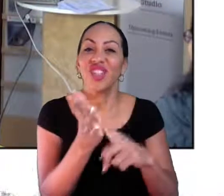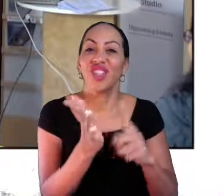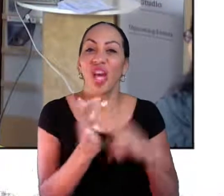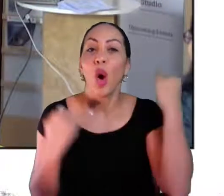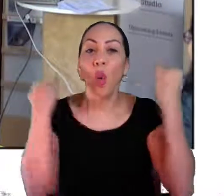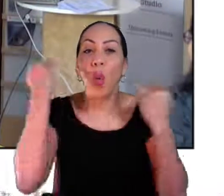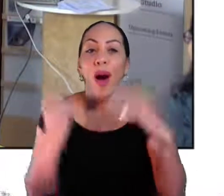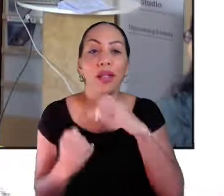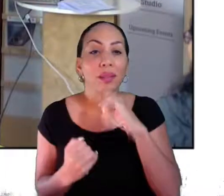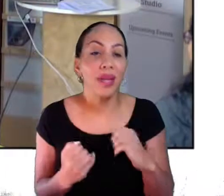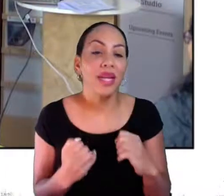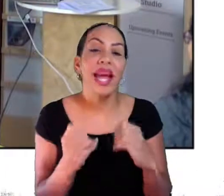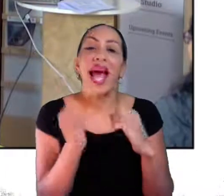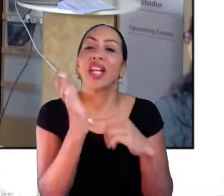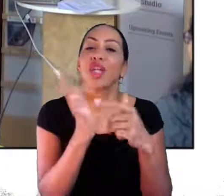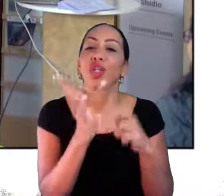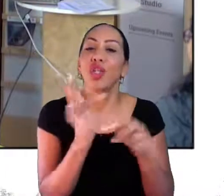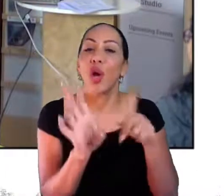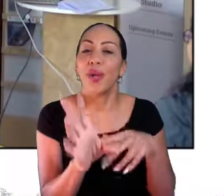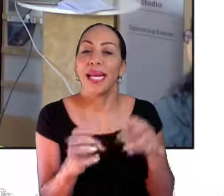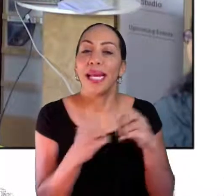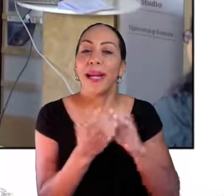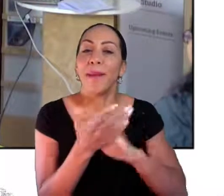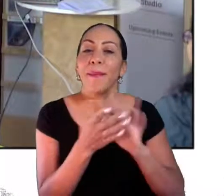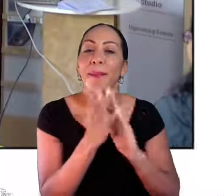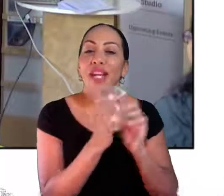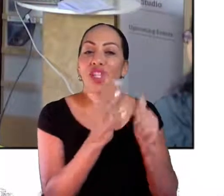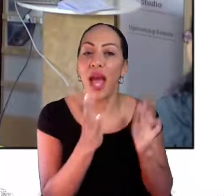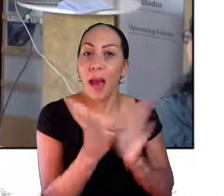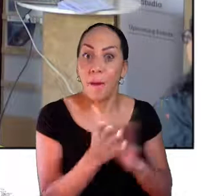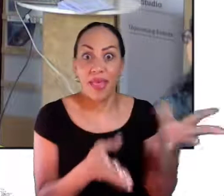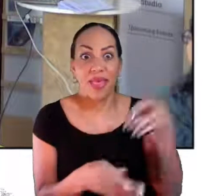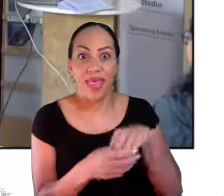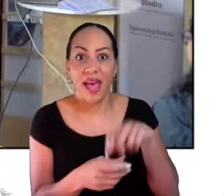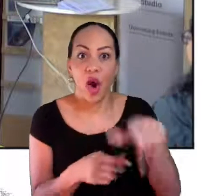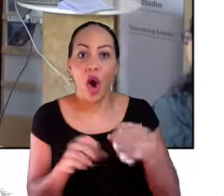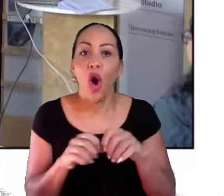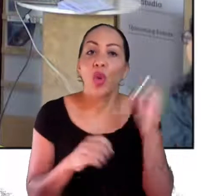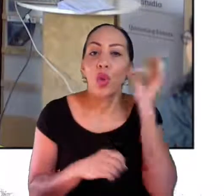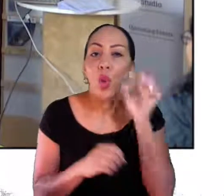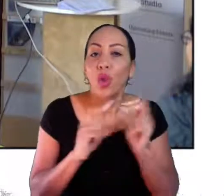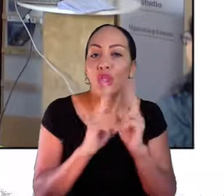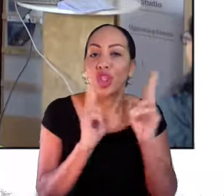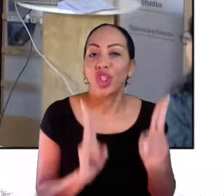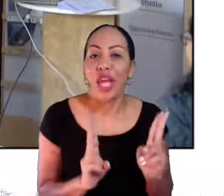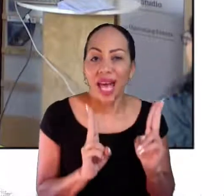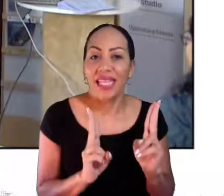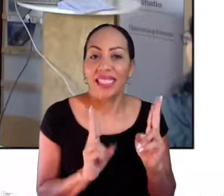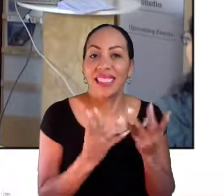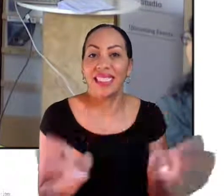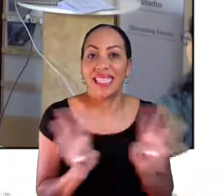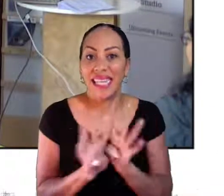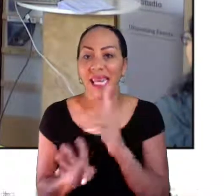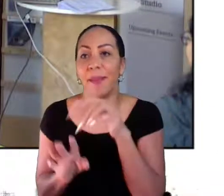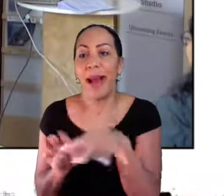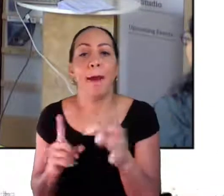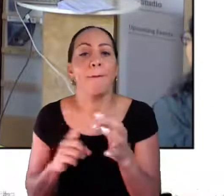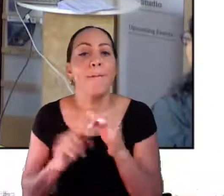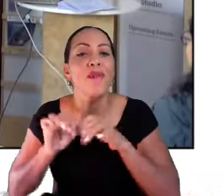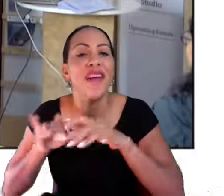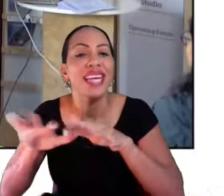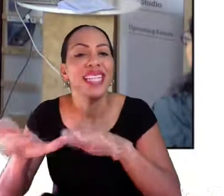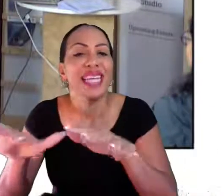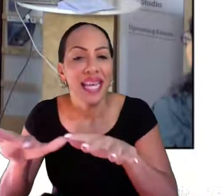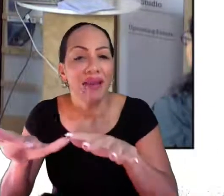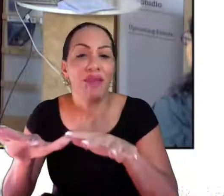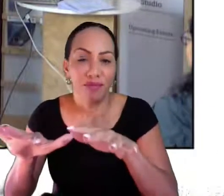Bhajam. Both of whom are part of the Watershed team and the Pervasive Media Studio community, who are going to talk to you a little bit about